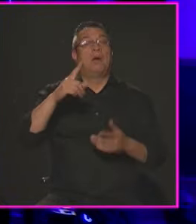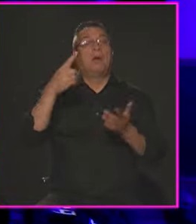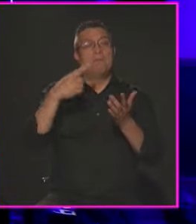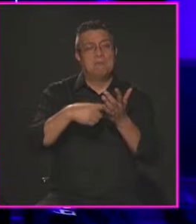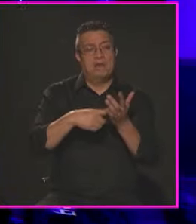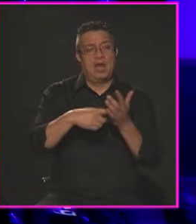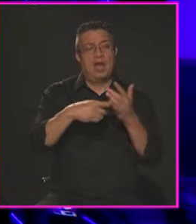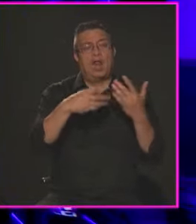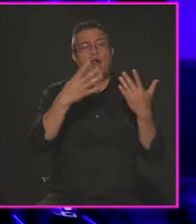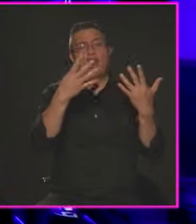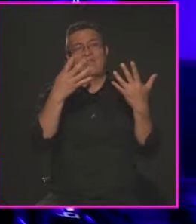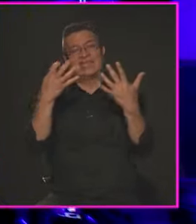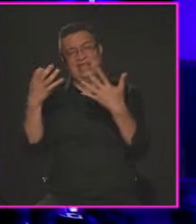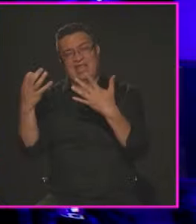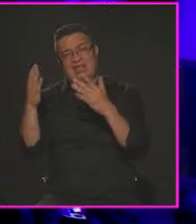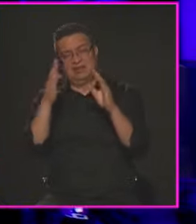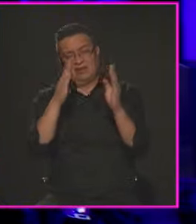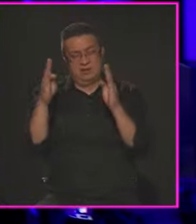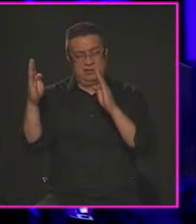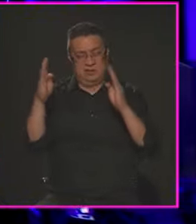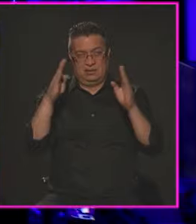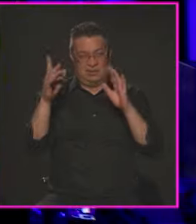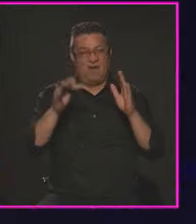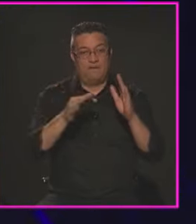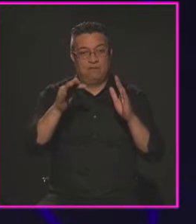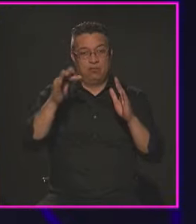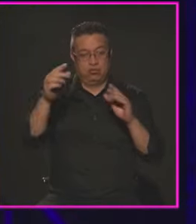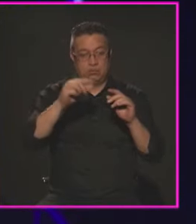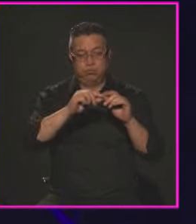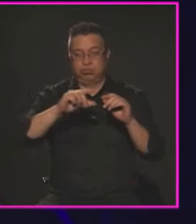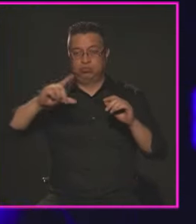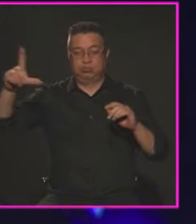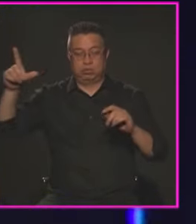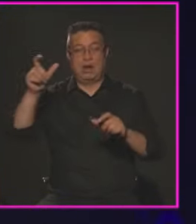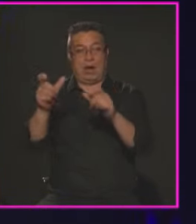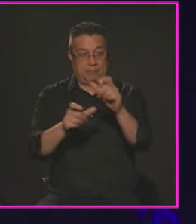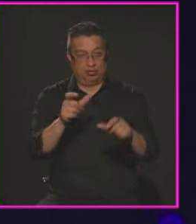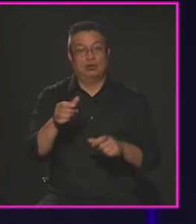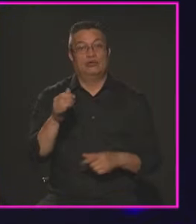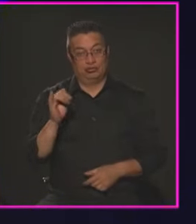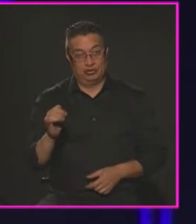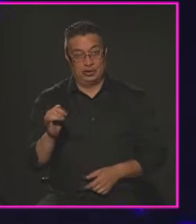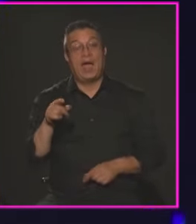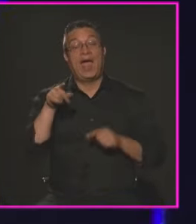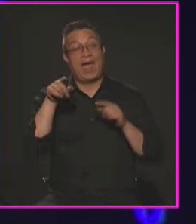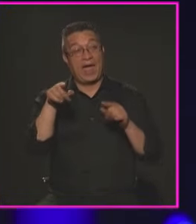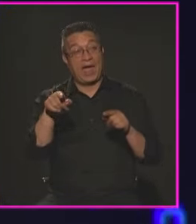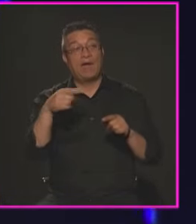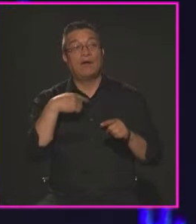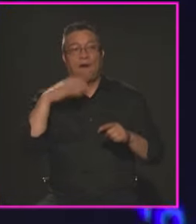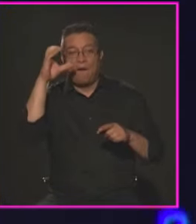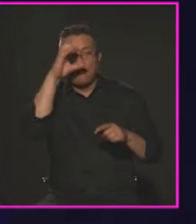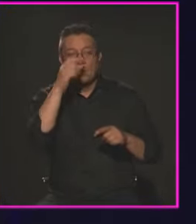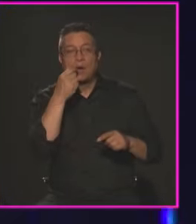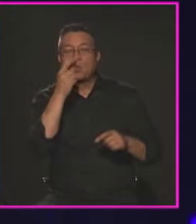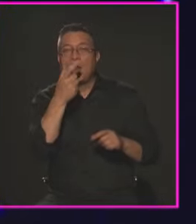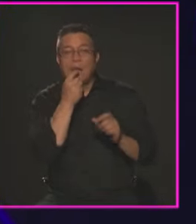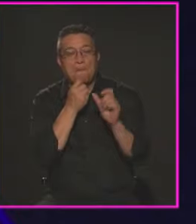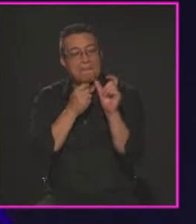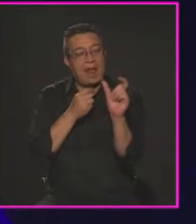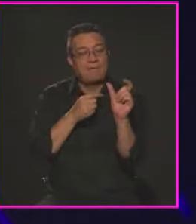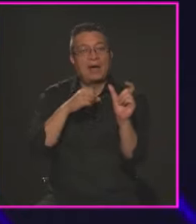the progress, and people were asked to imagine what would be the world in the year 2000. And postcards were published that you can